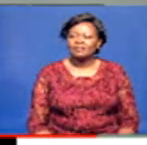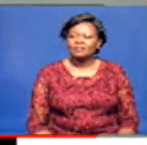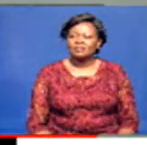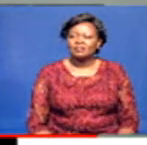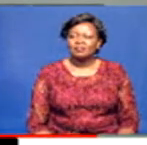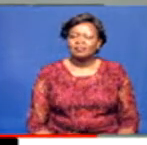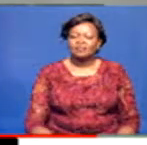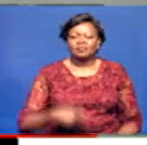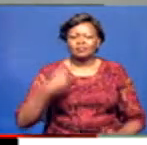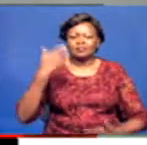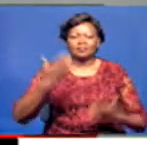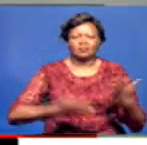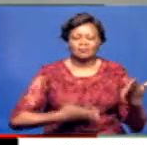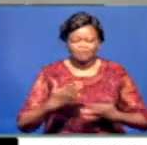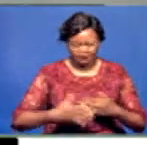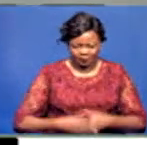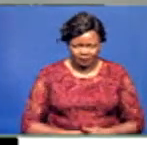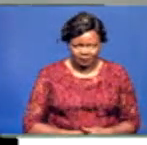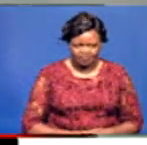Welcome back. Now, the